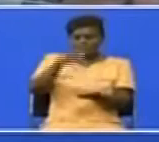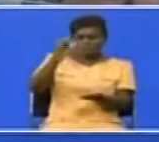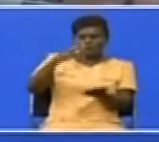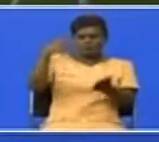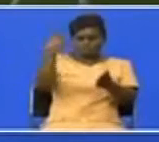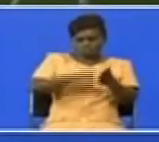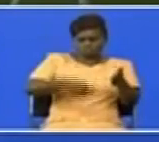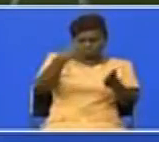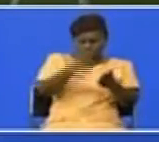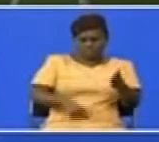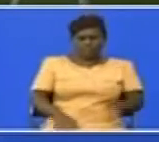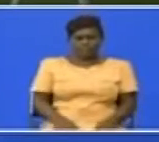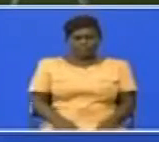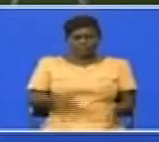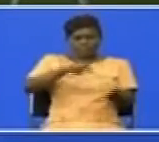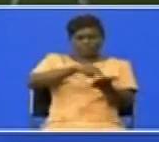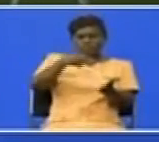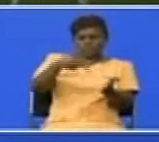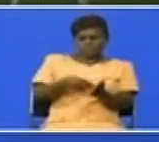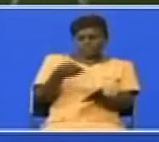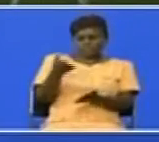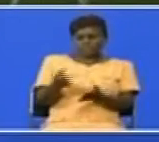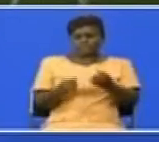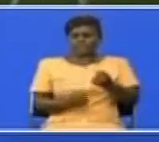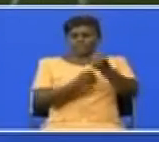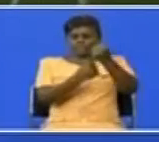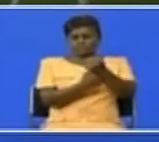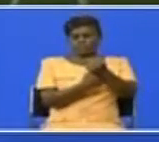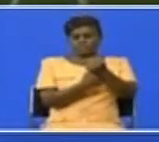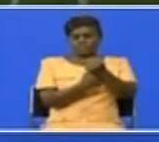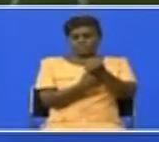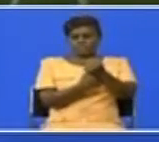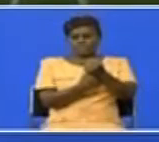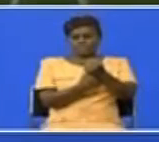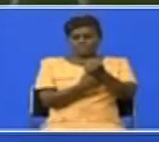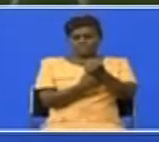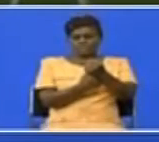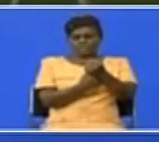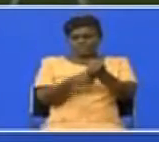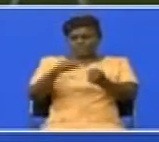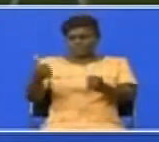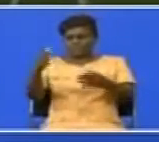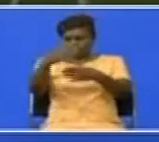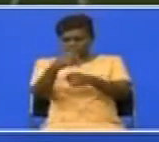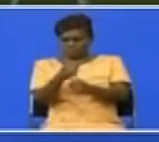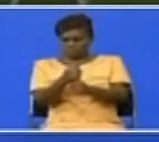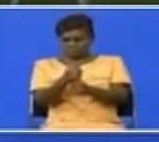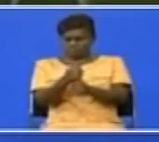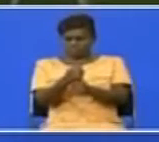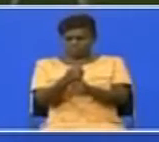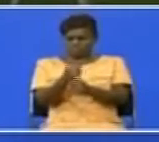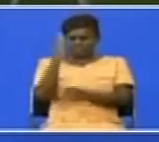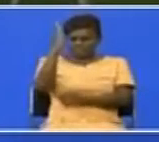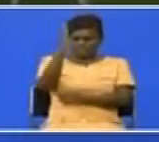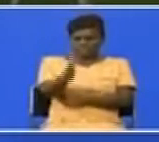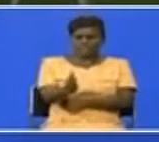revenue streams. This project was supported from the beginning by Opaco because it benefits directly